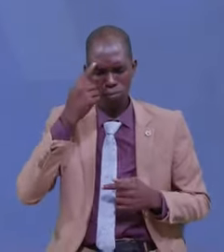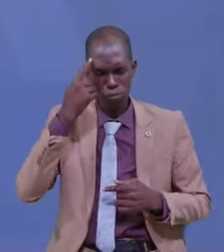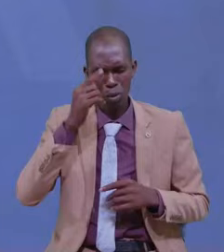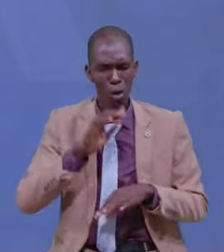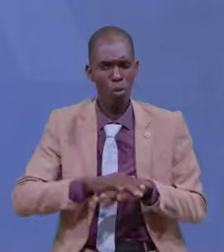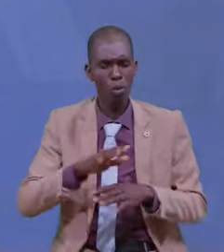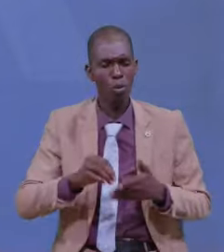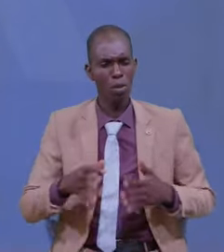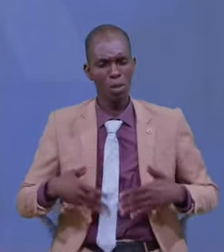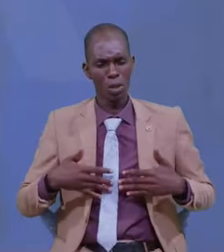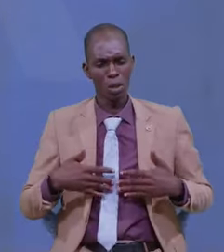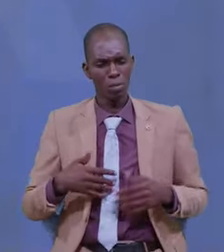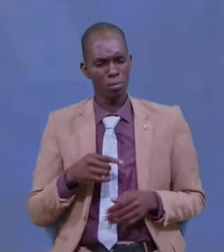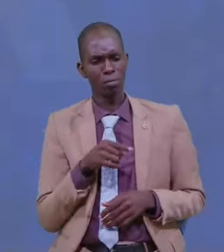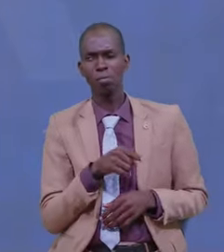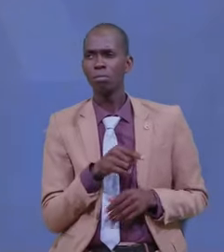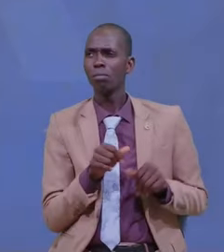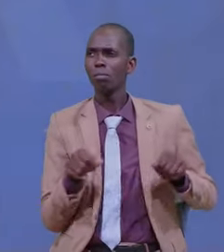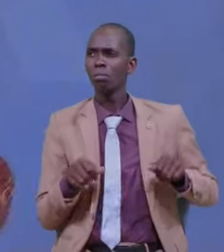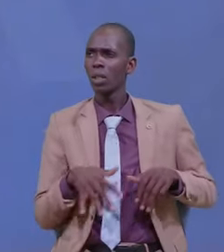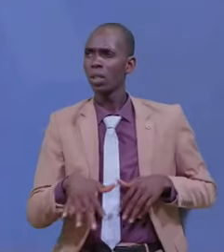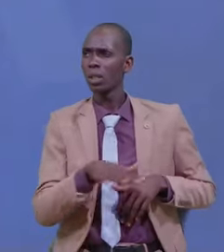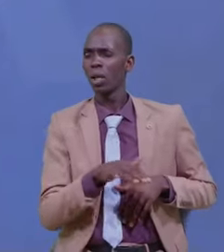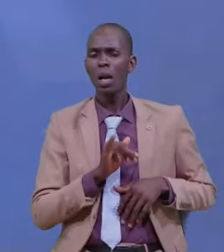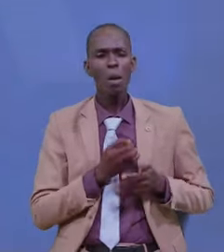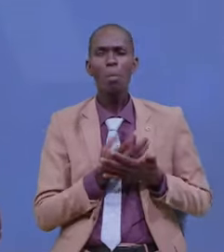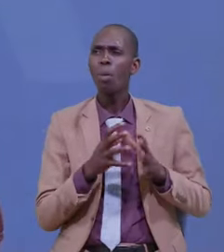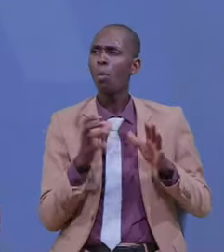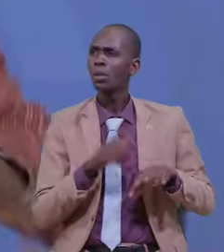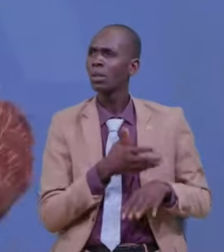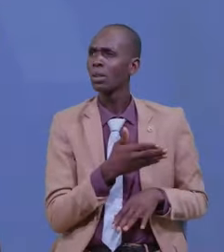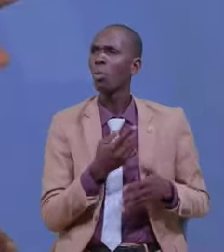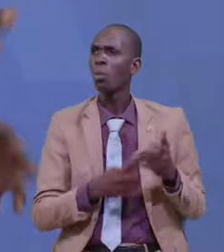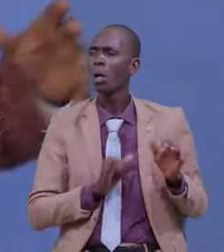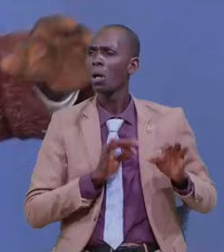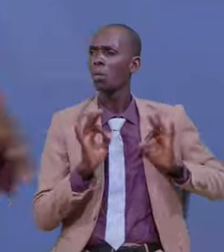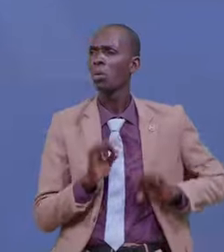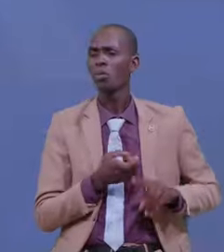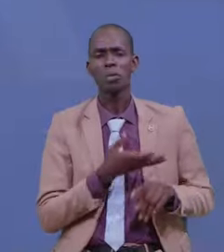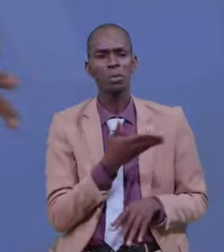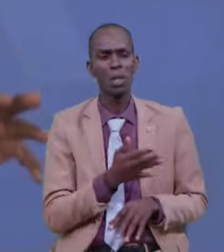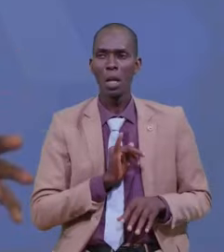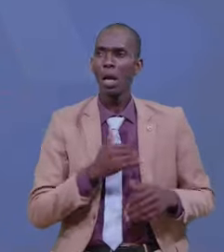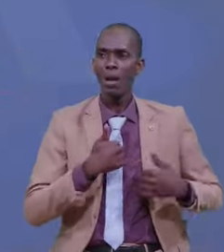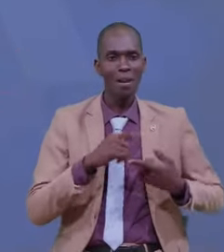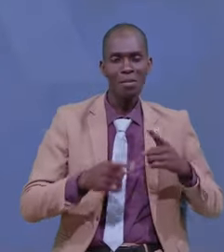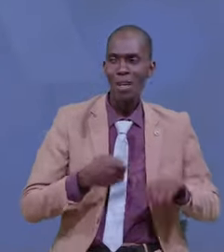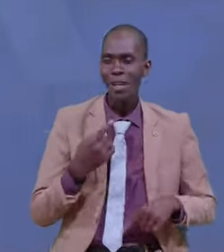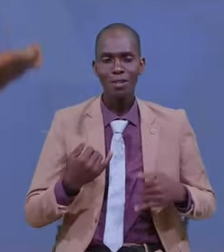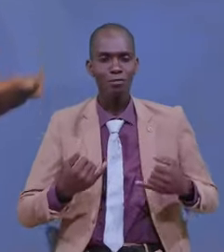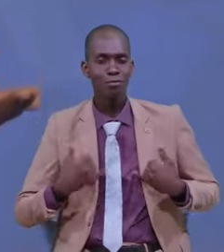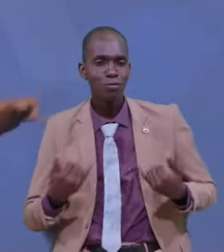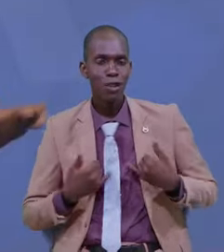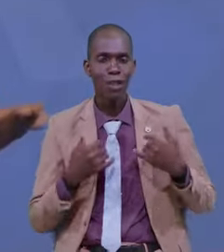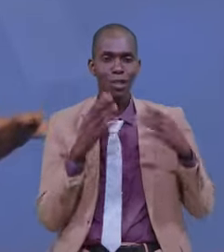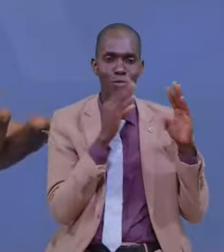area, I spent so much time there. What does it yield? At friends, I talk. What